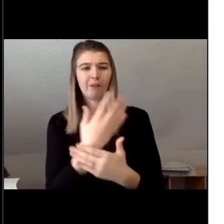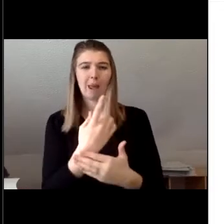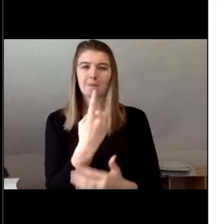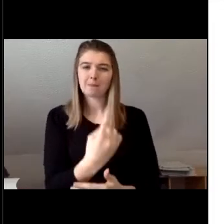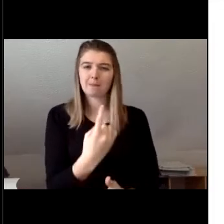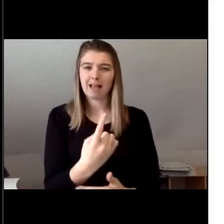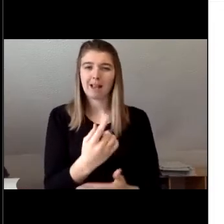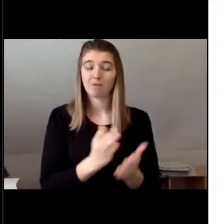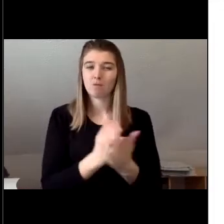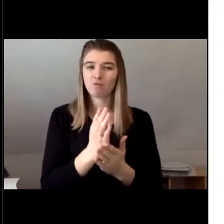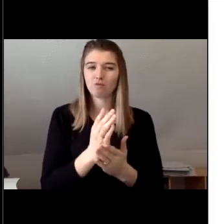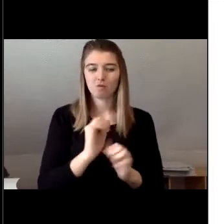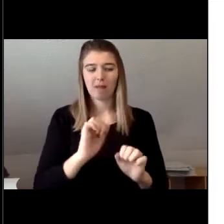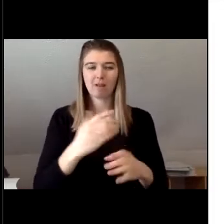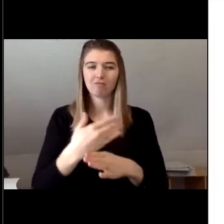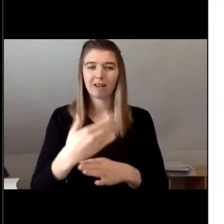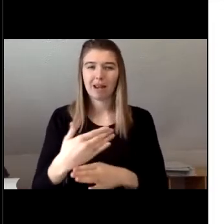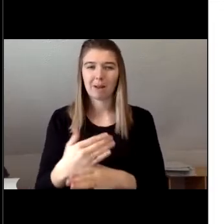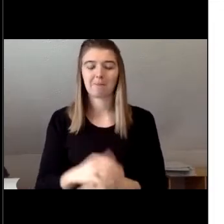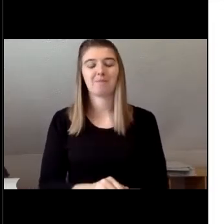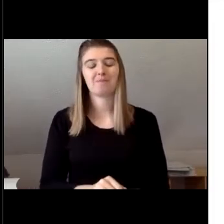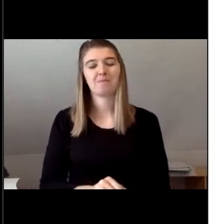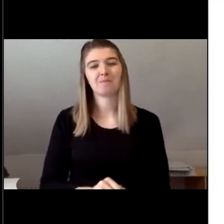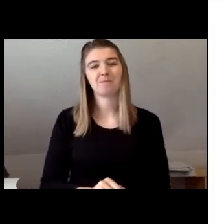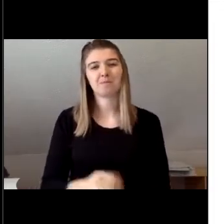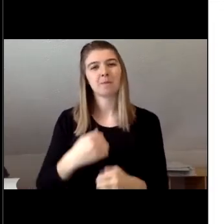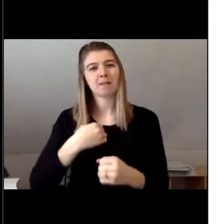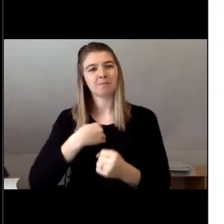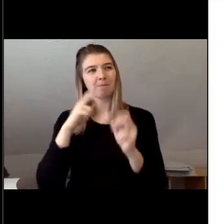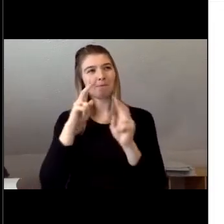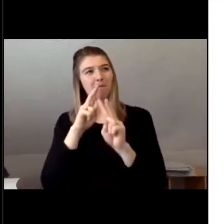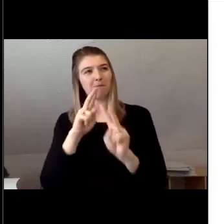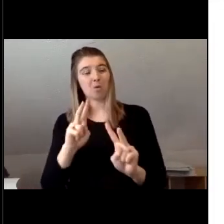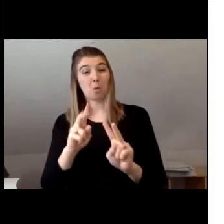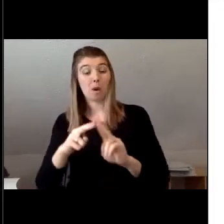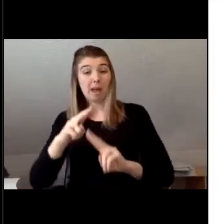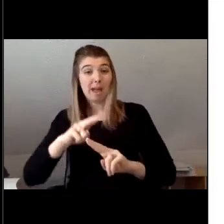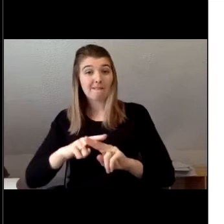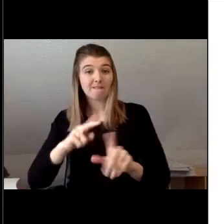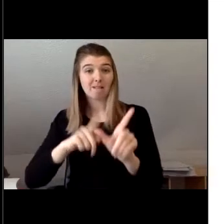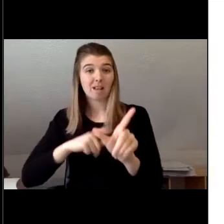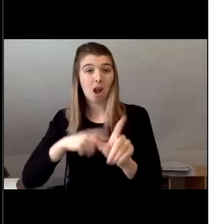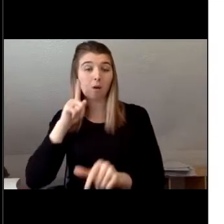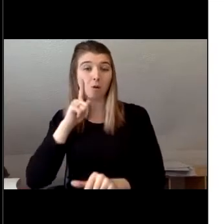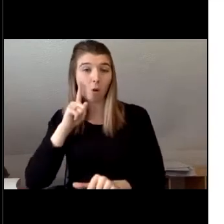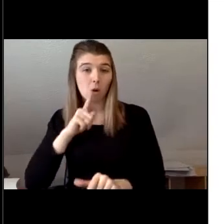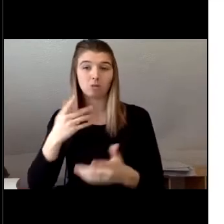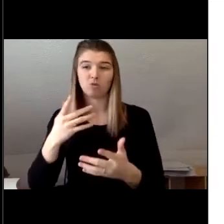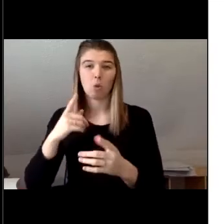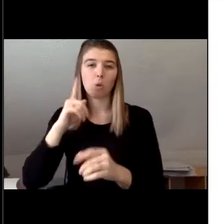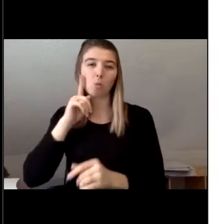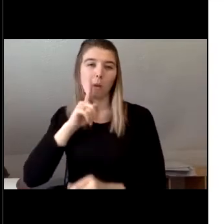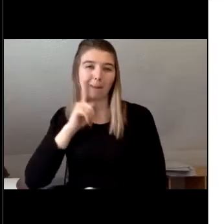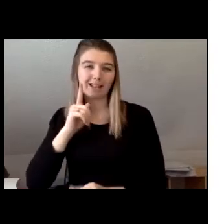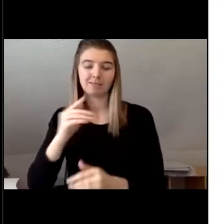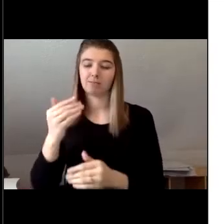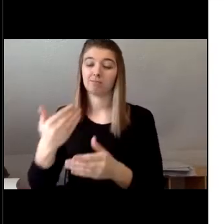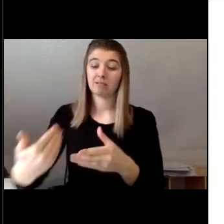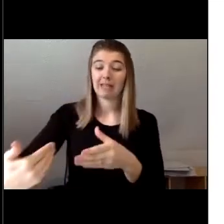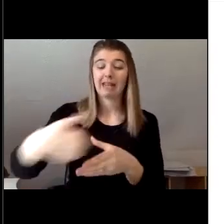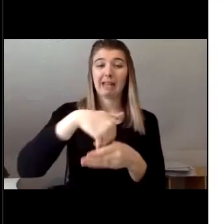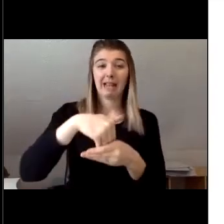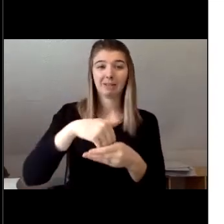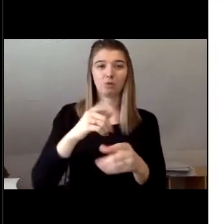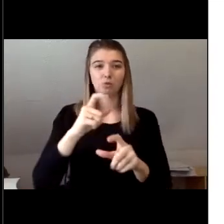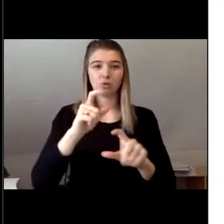the way I think of this is, if we are successful at bringing young women and girls into the corridor of science, the last thing we